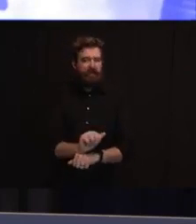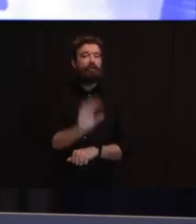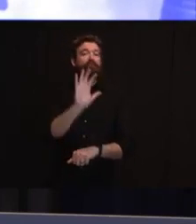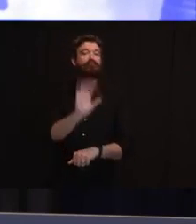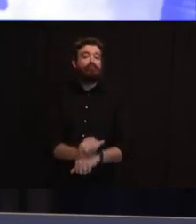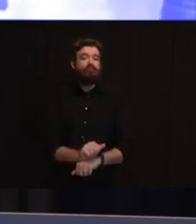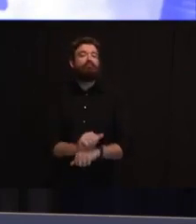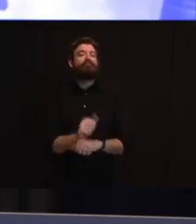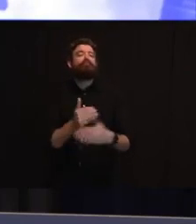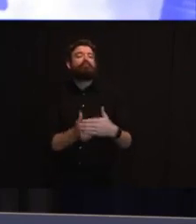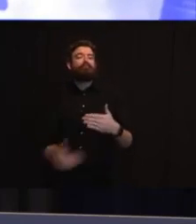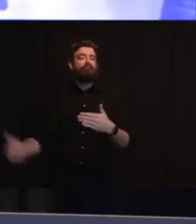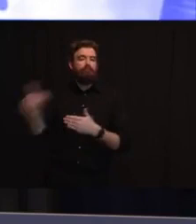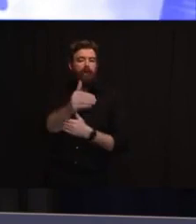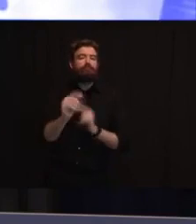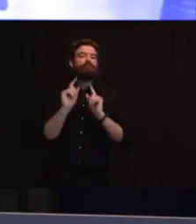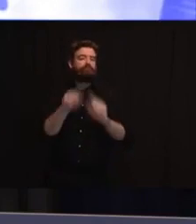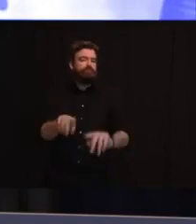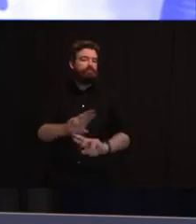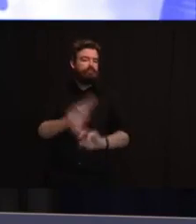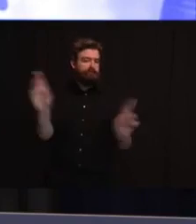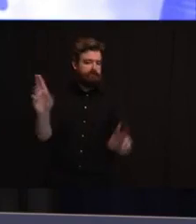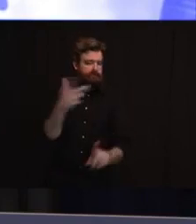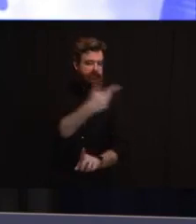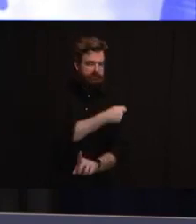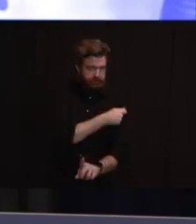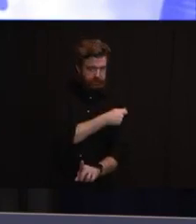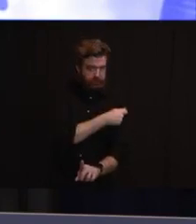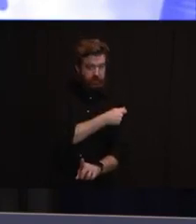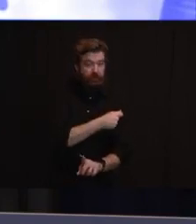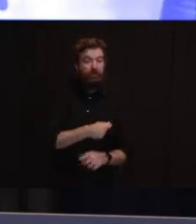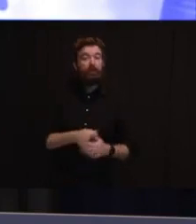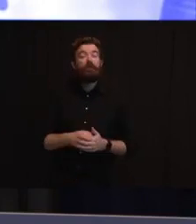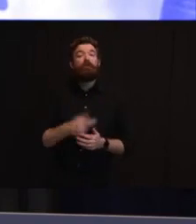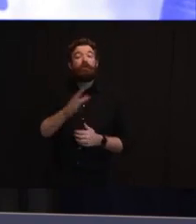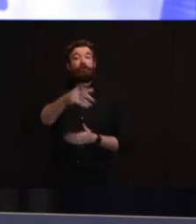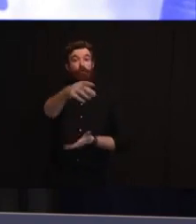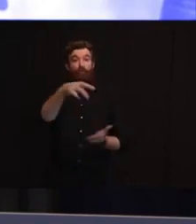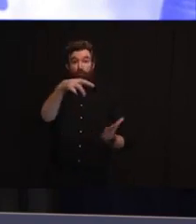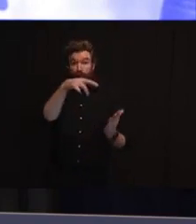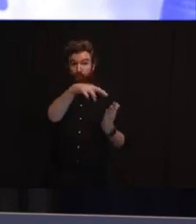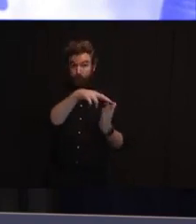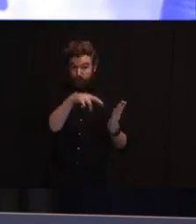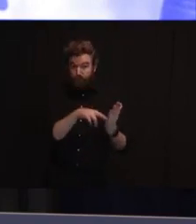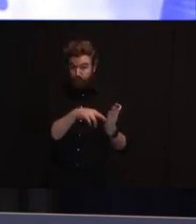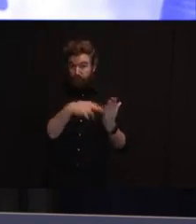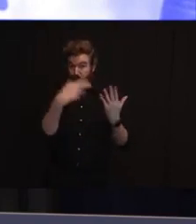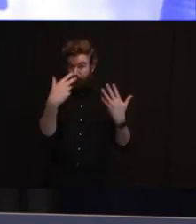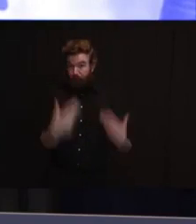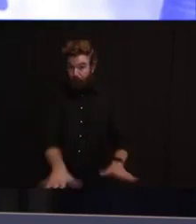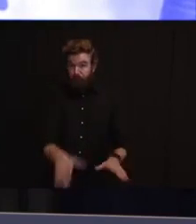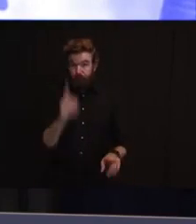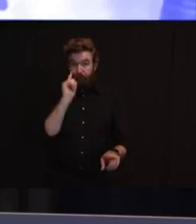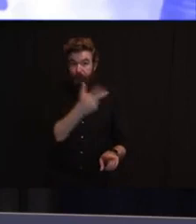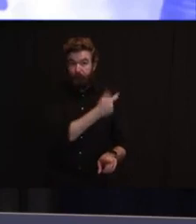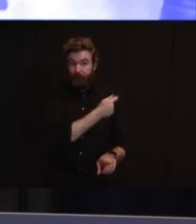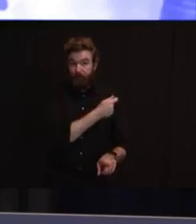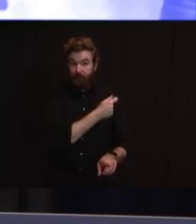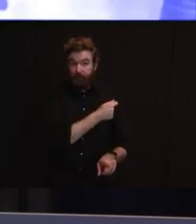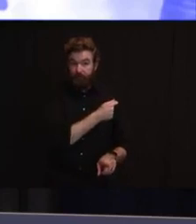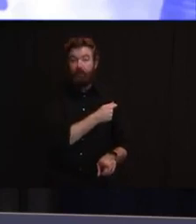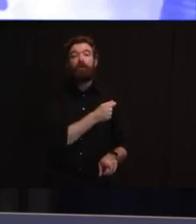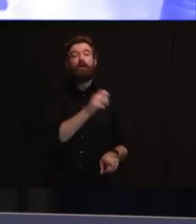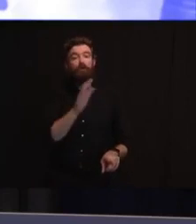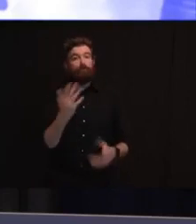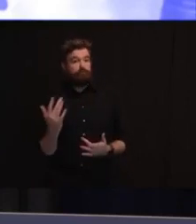vaccine scheduling system, will notify those who have pre-registered in batches so that they can now schedule their